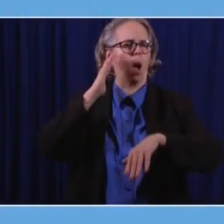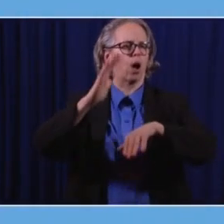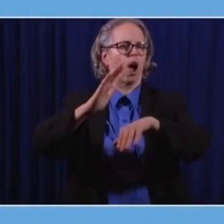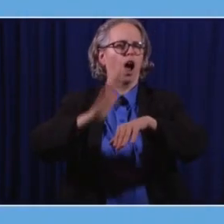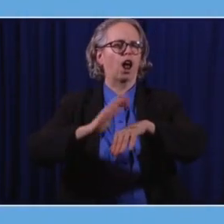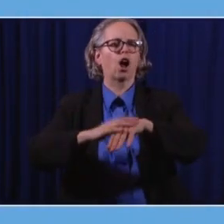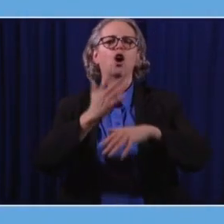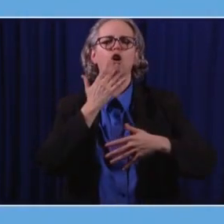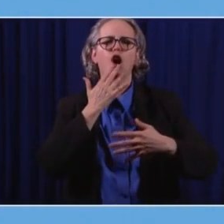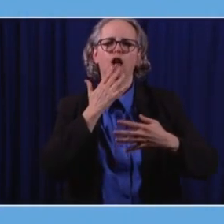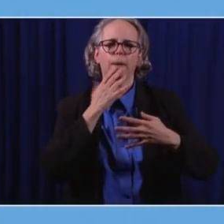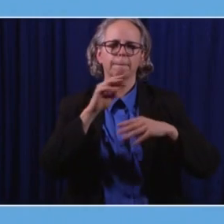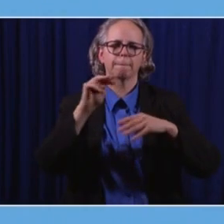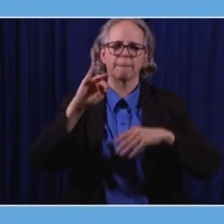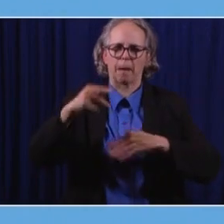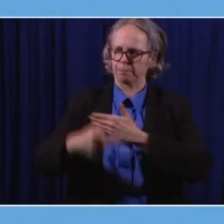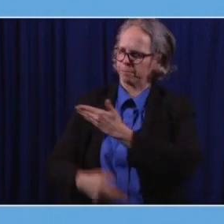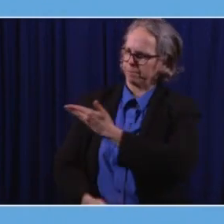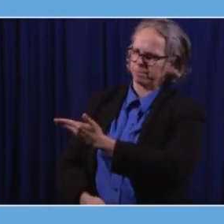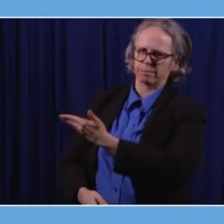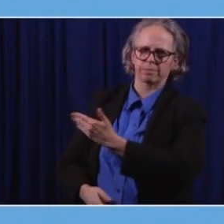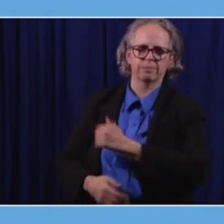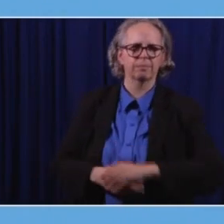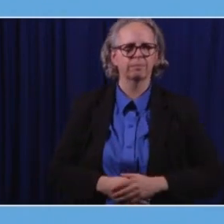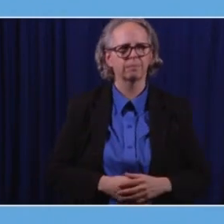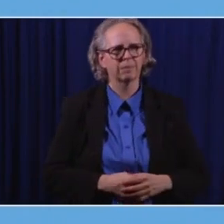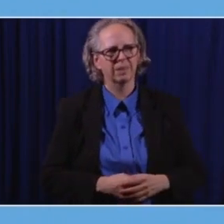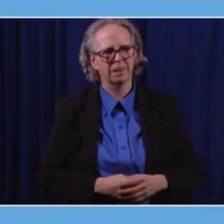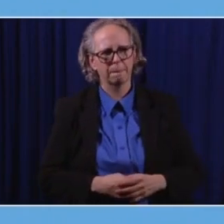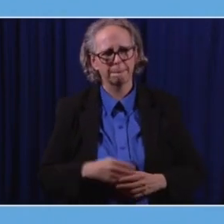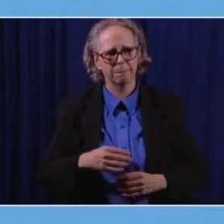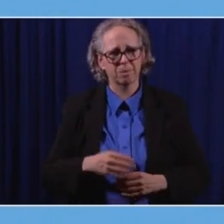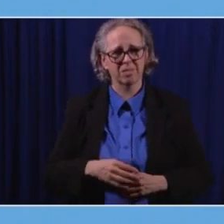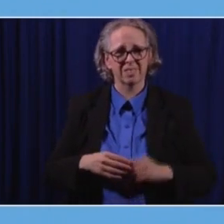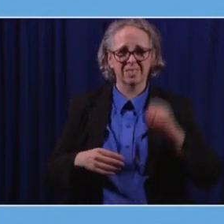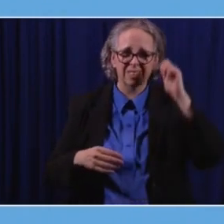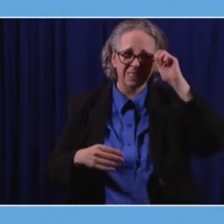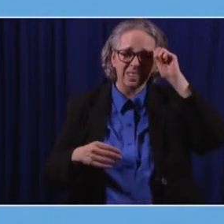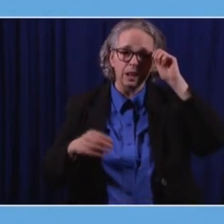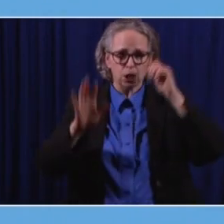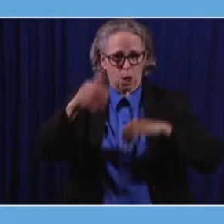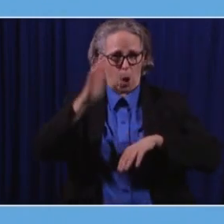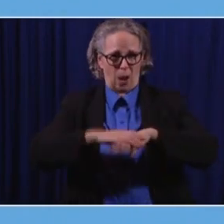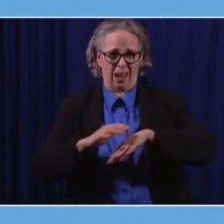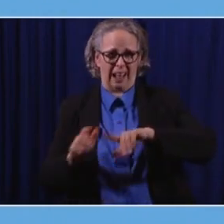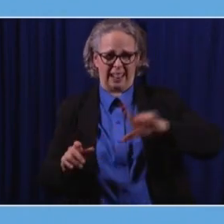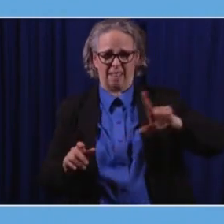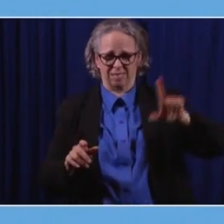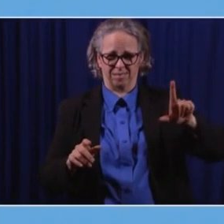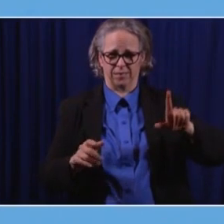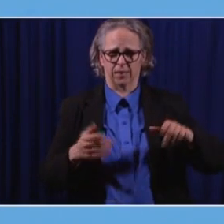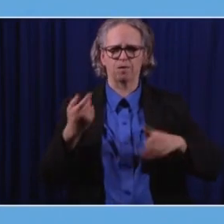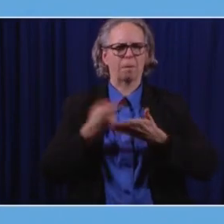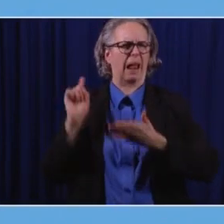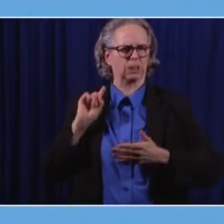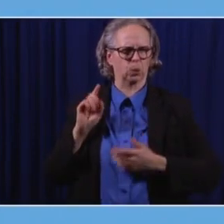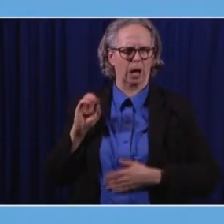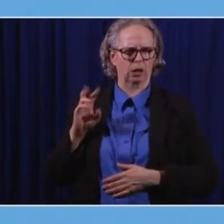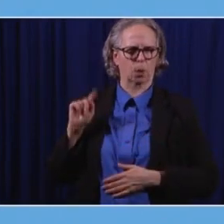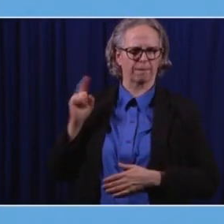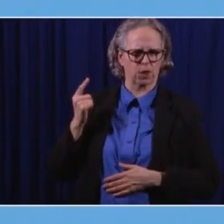As you look at it, on your left is last week, to the right is this week. And you can see we're